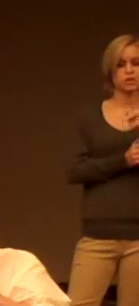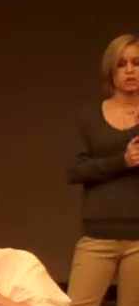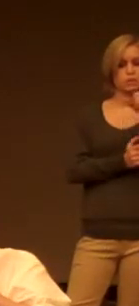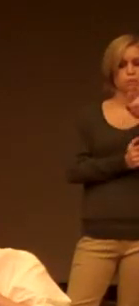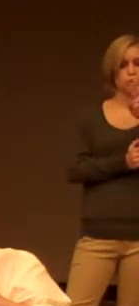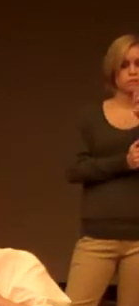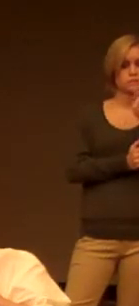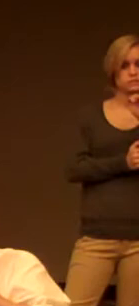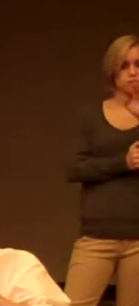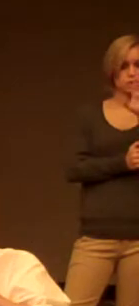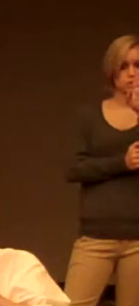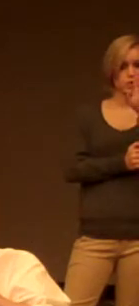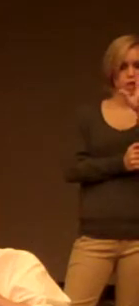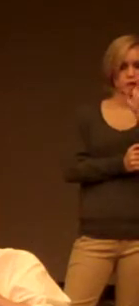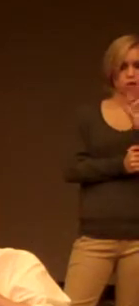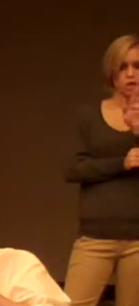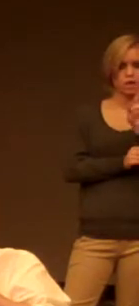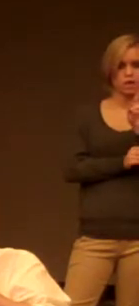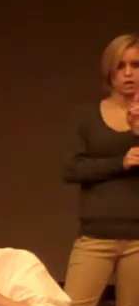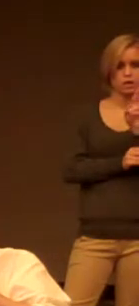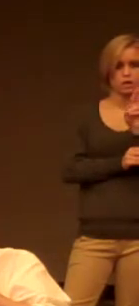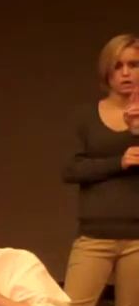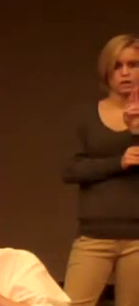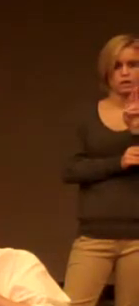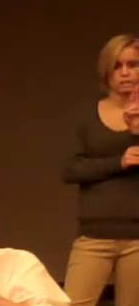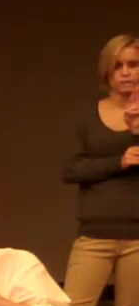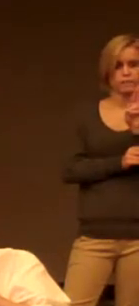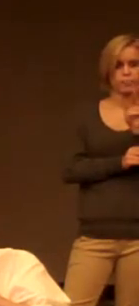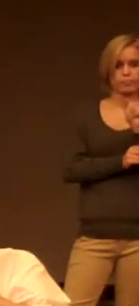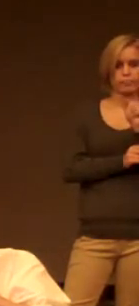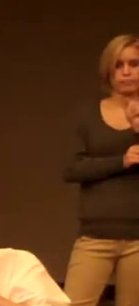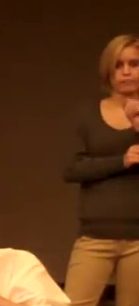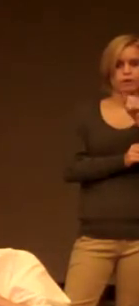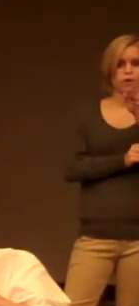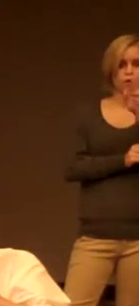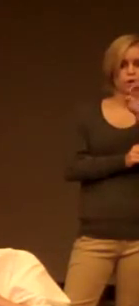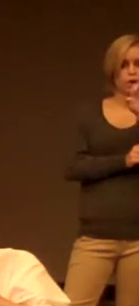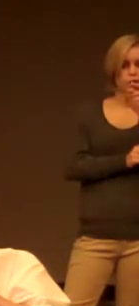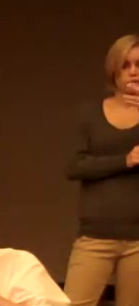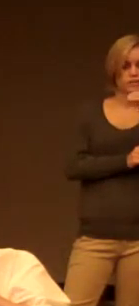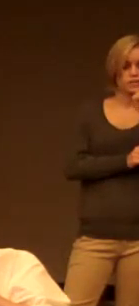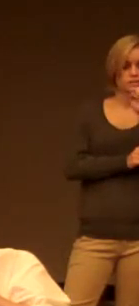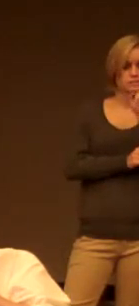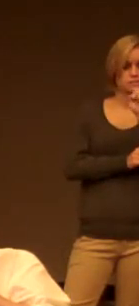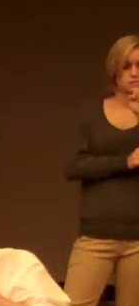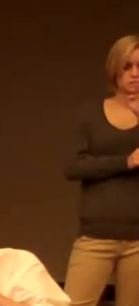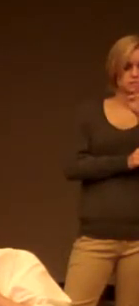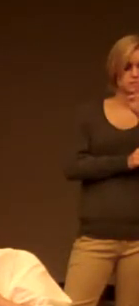particular architectural design. We can't say that it's rich and Roman.